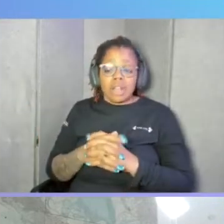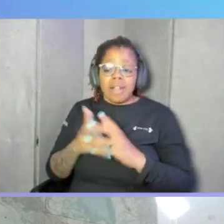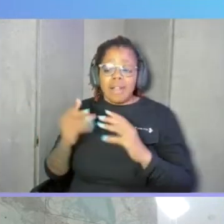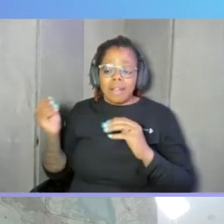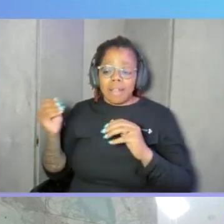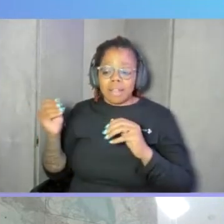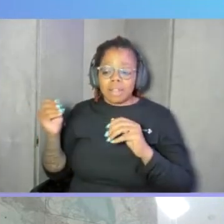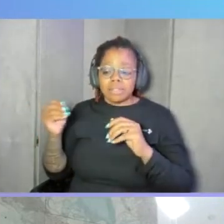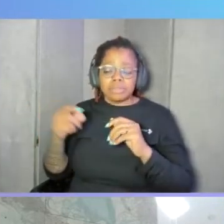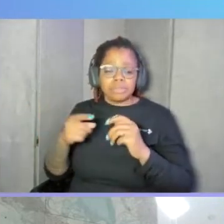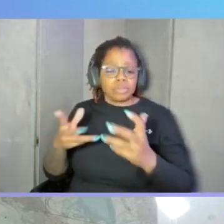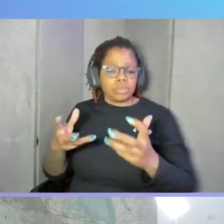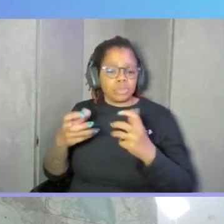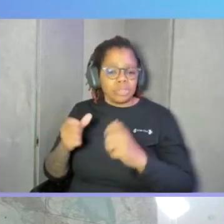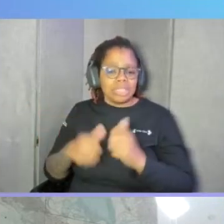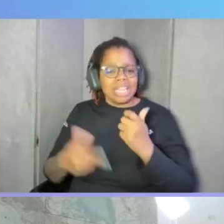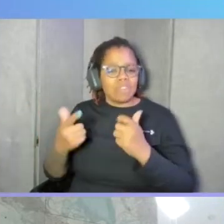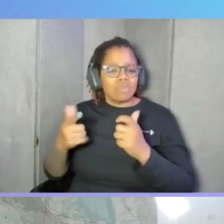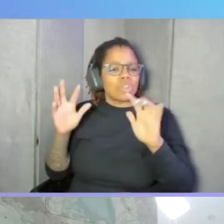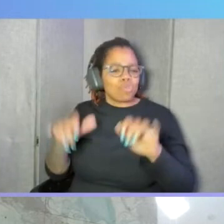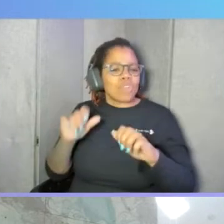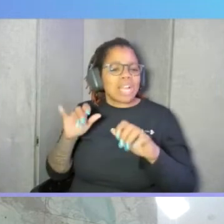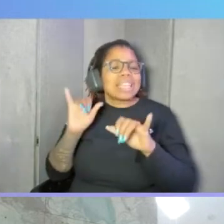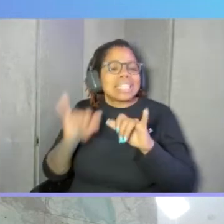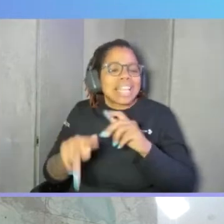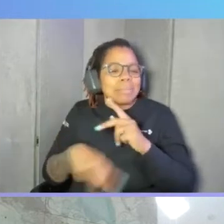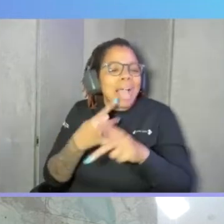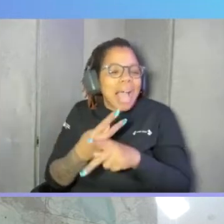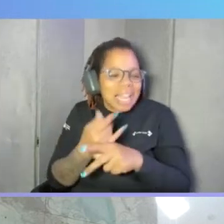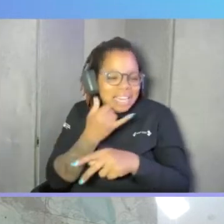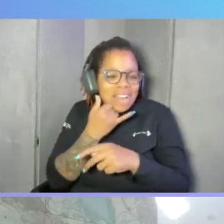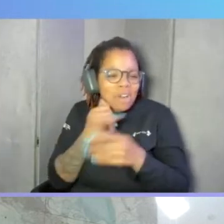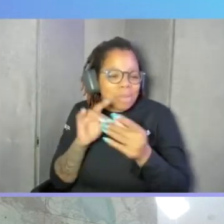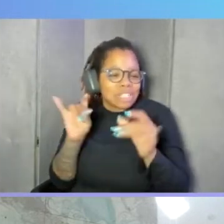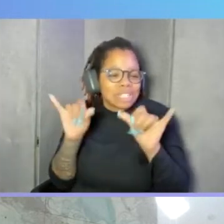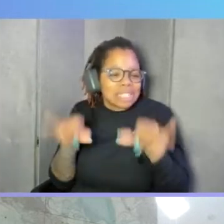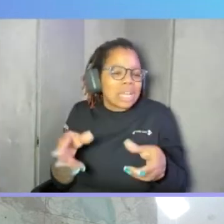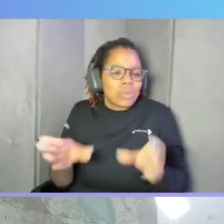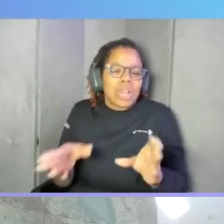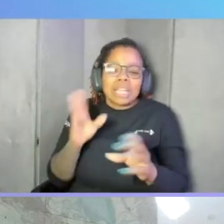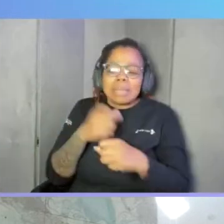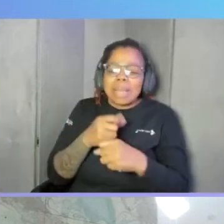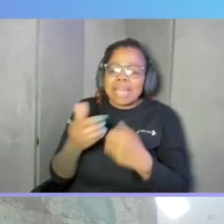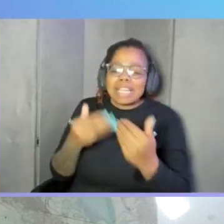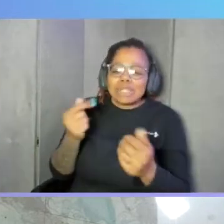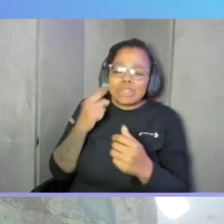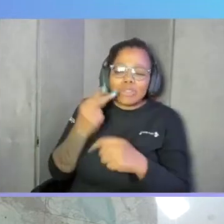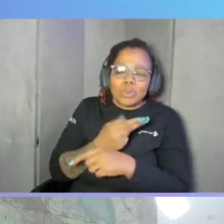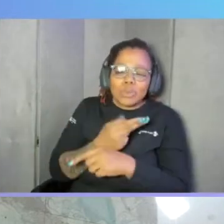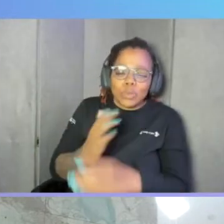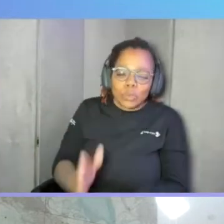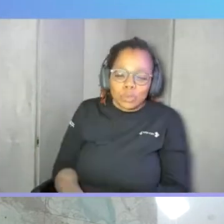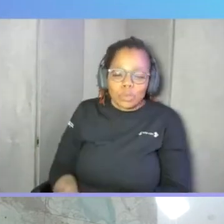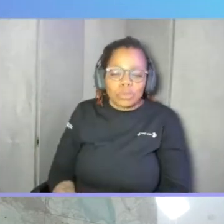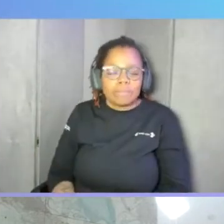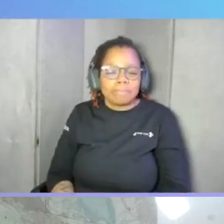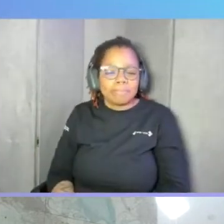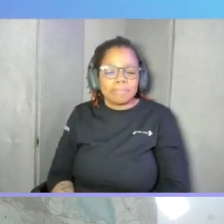You want everybody to write the same kinds of error messages the same way to make it easier for your users.